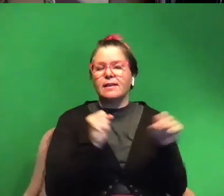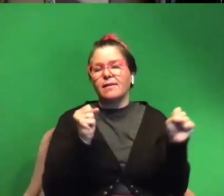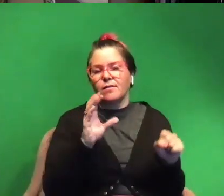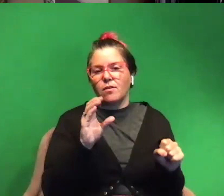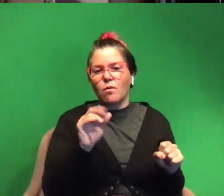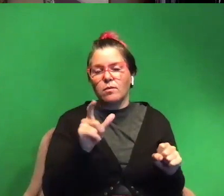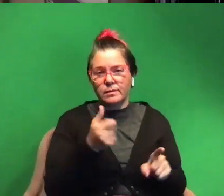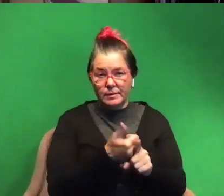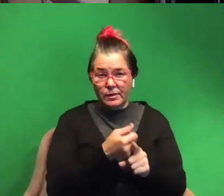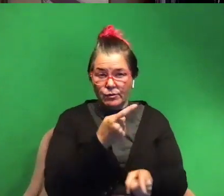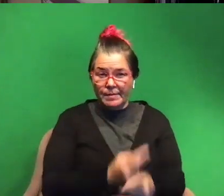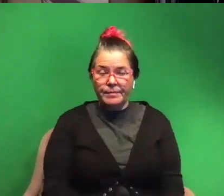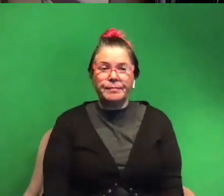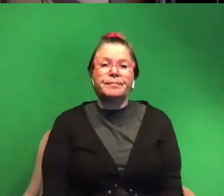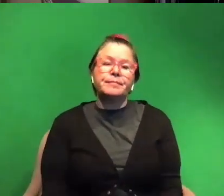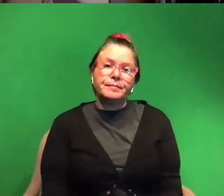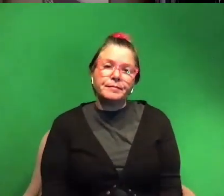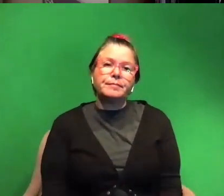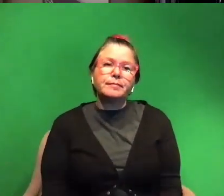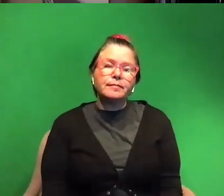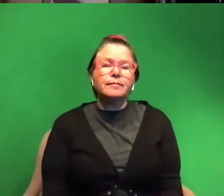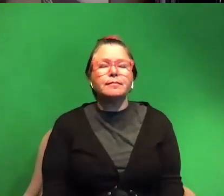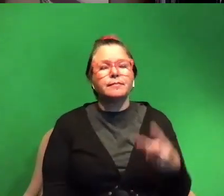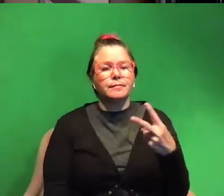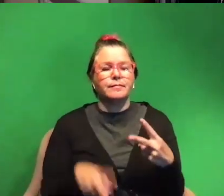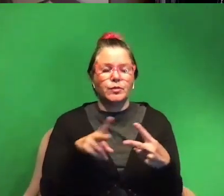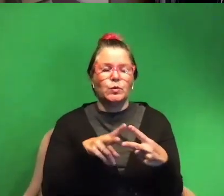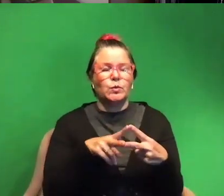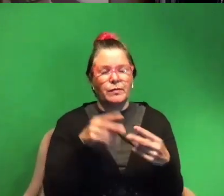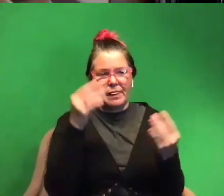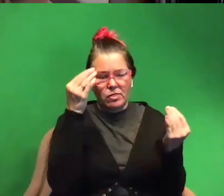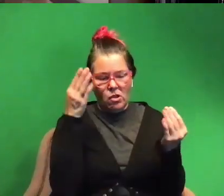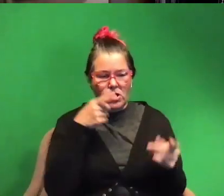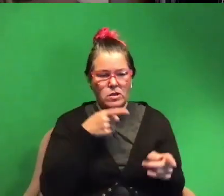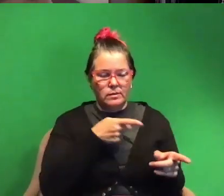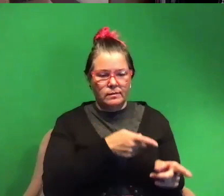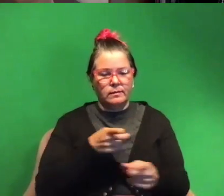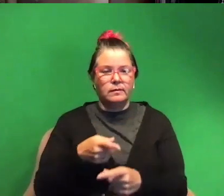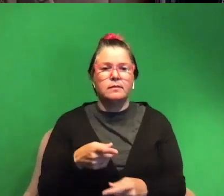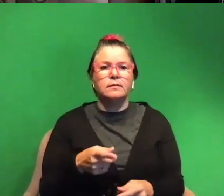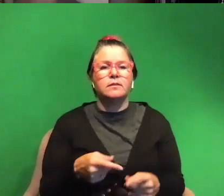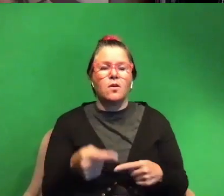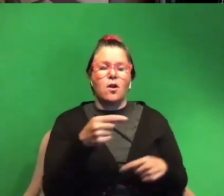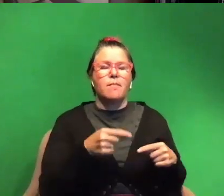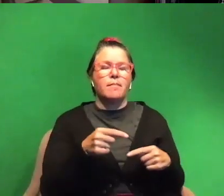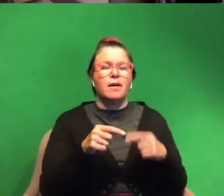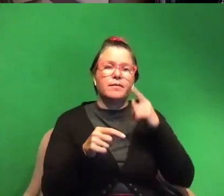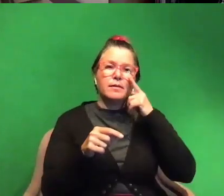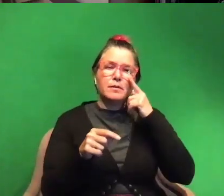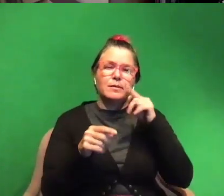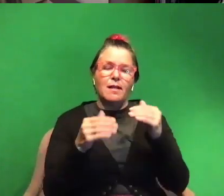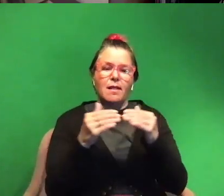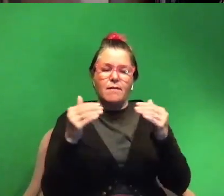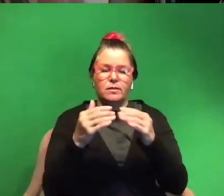themselves, right? Yeah, so there's two different thoughts there. Kind of speaking back to those trophic levels I was talking